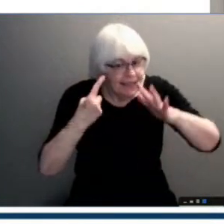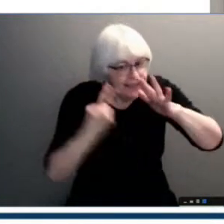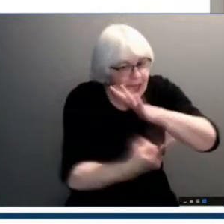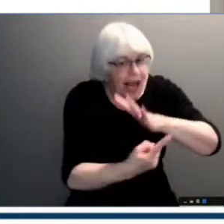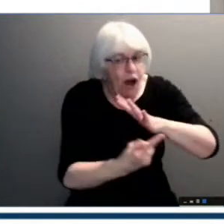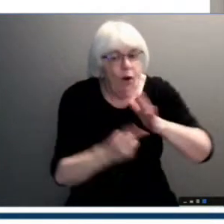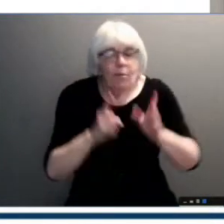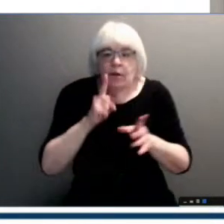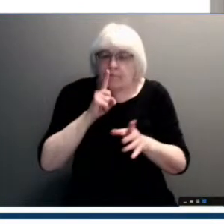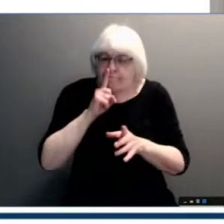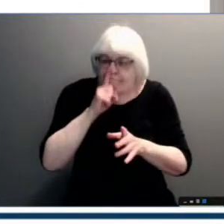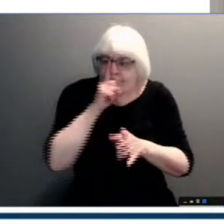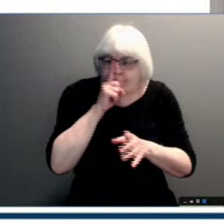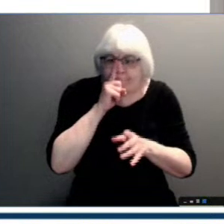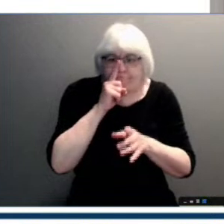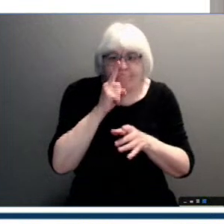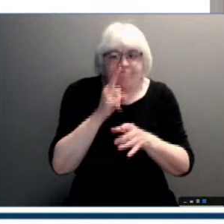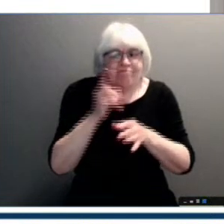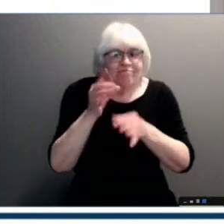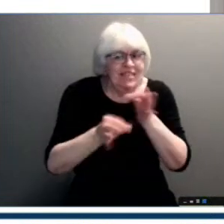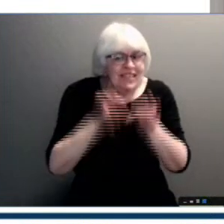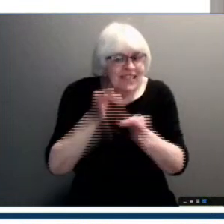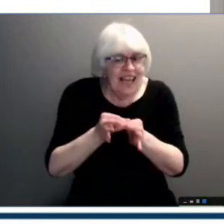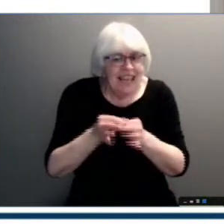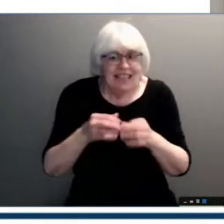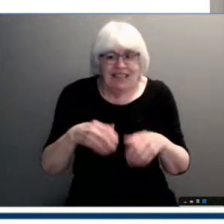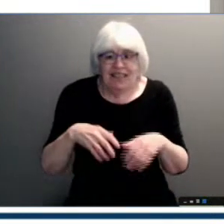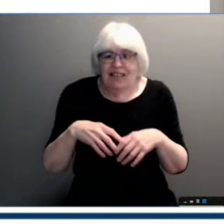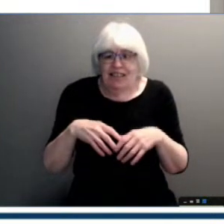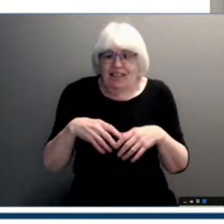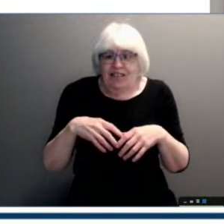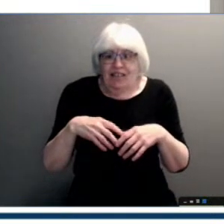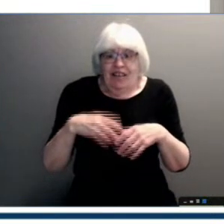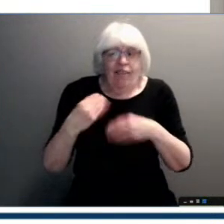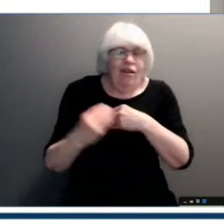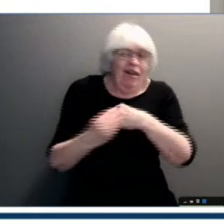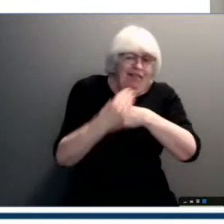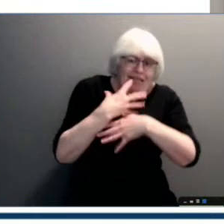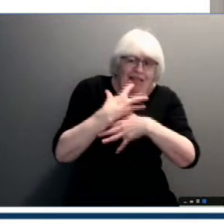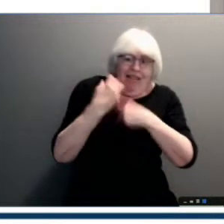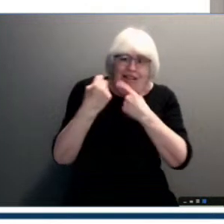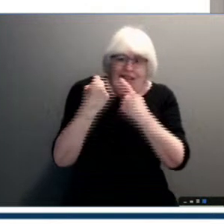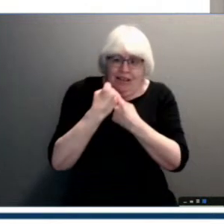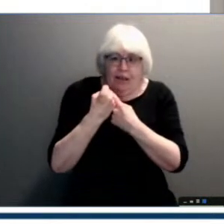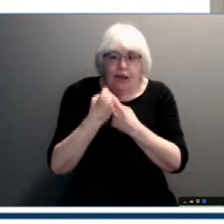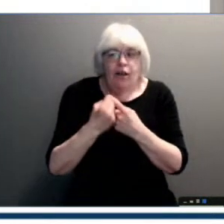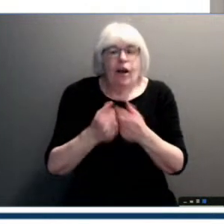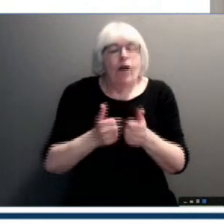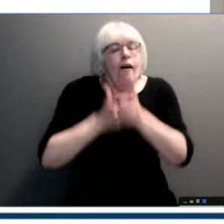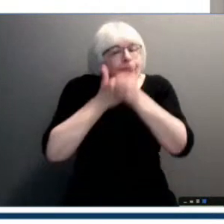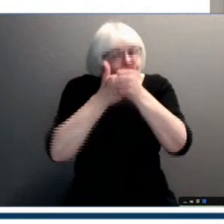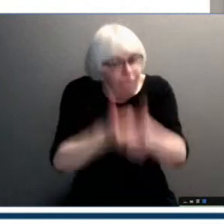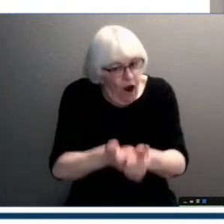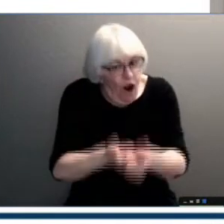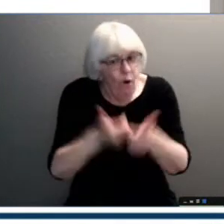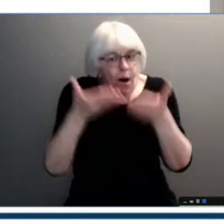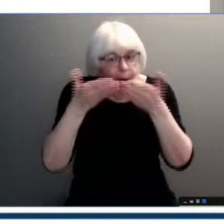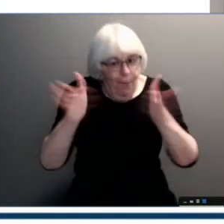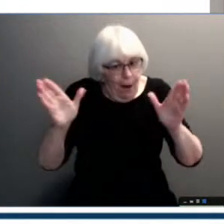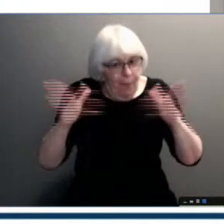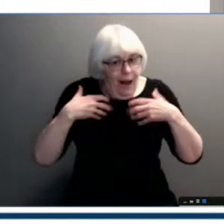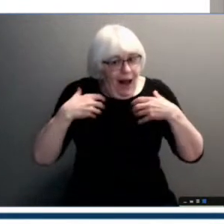close contact, do what public health advises, if you are positive, then inform your own